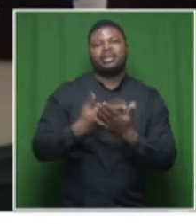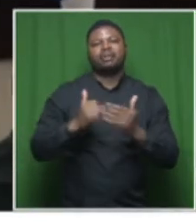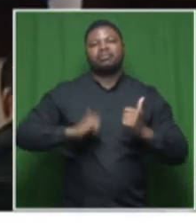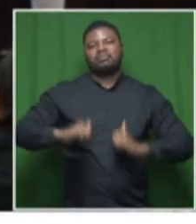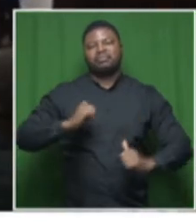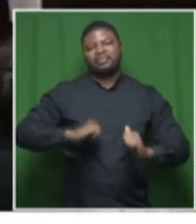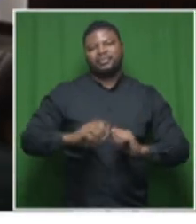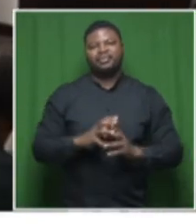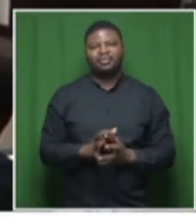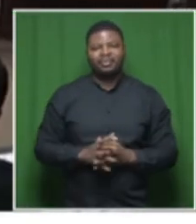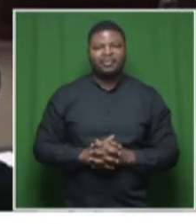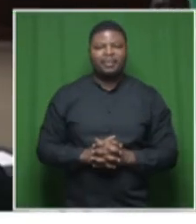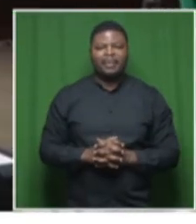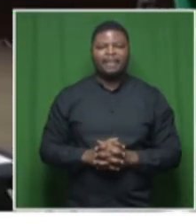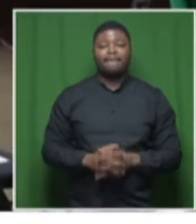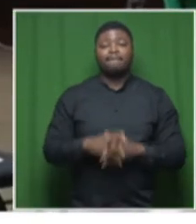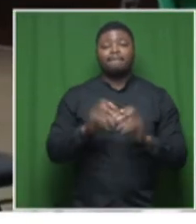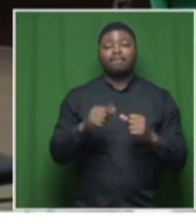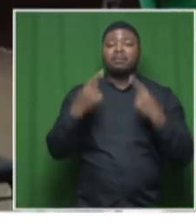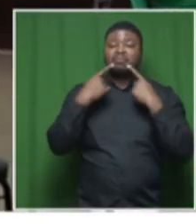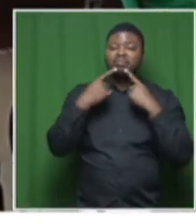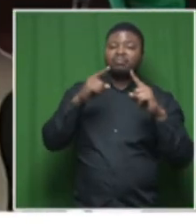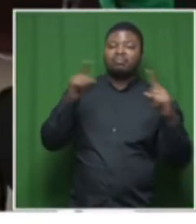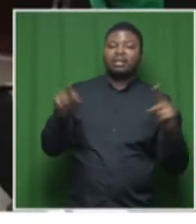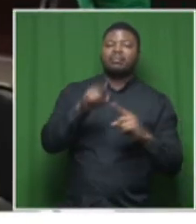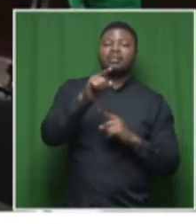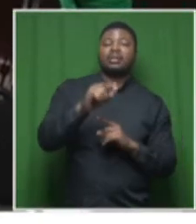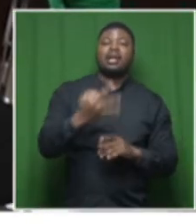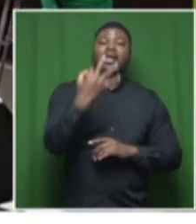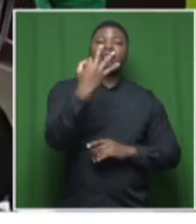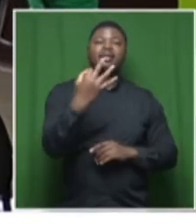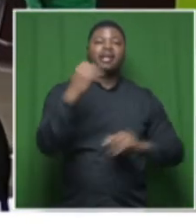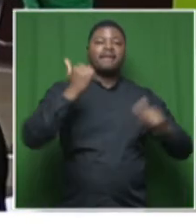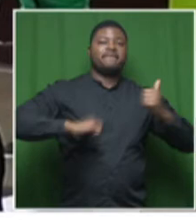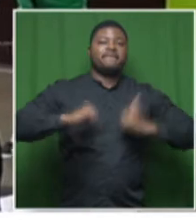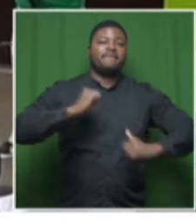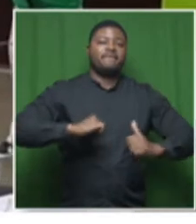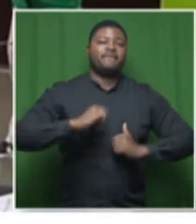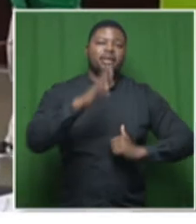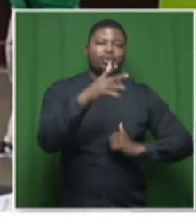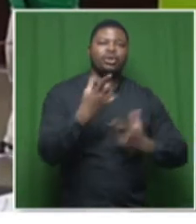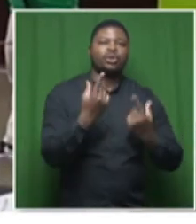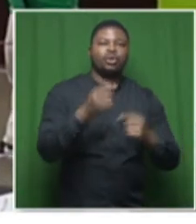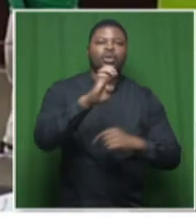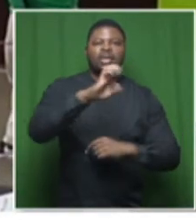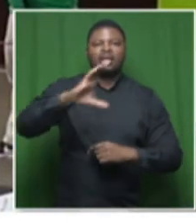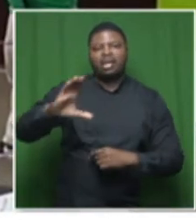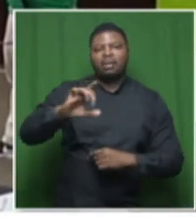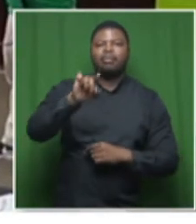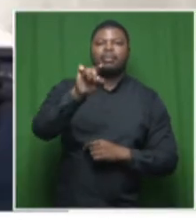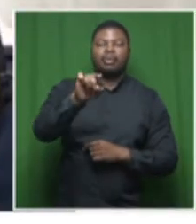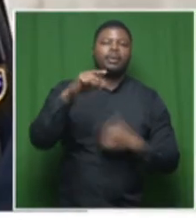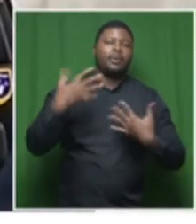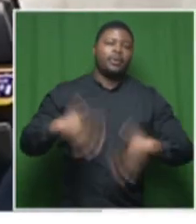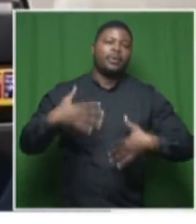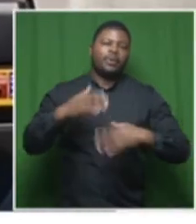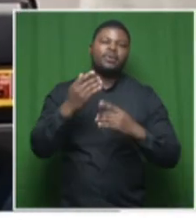The announcement that three films will be made in the province is seen as a breakthrough for the film industry in the Eastern